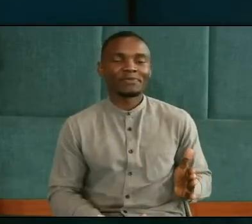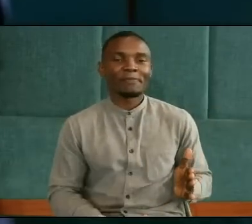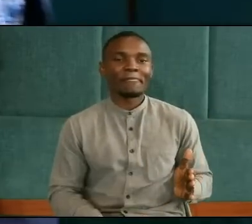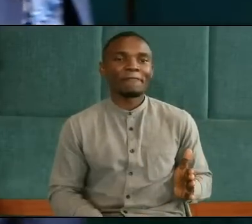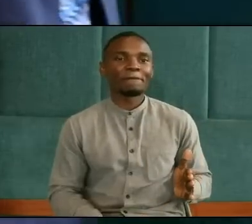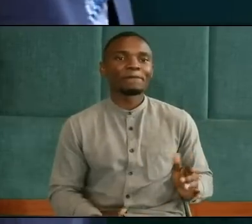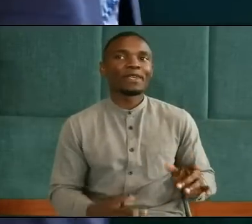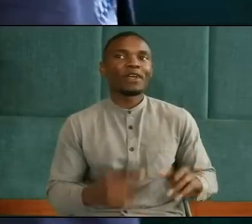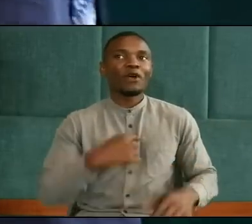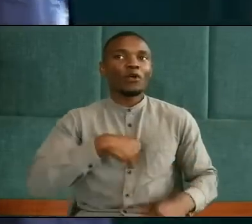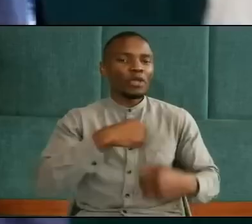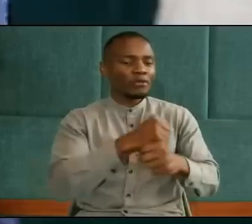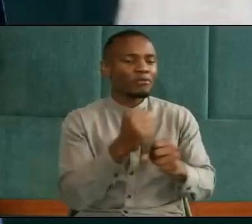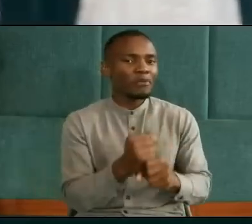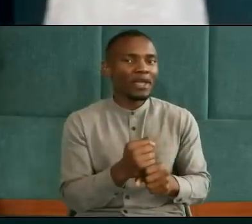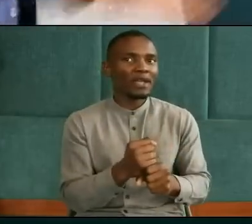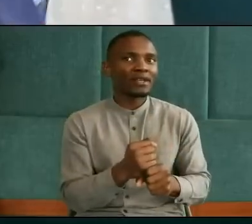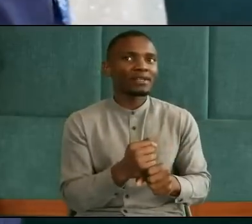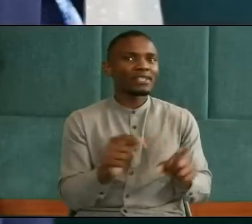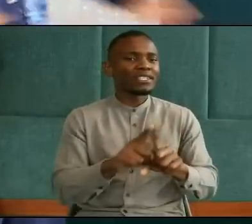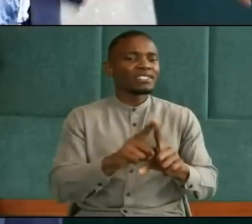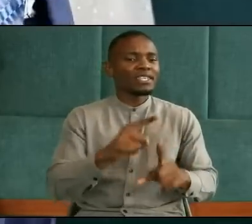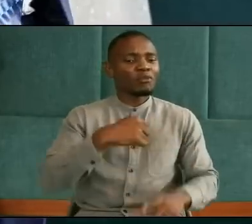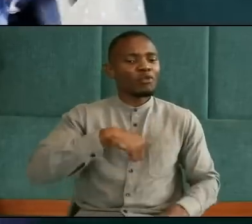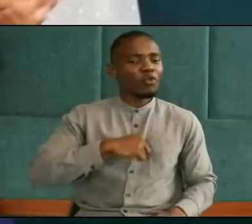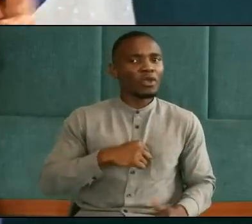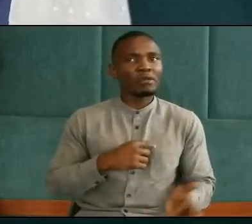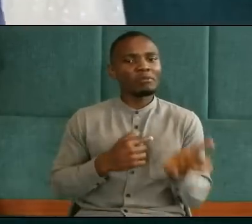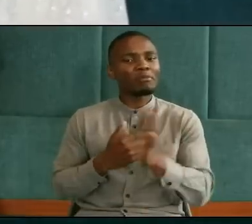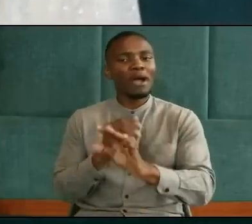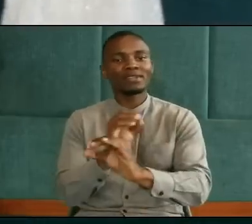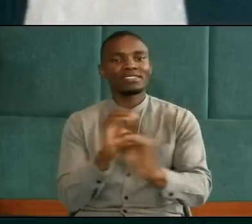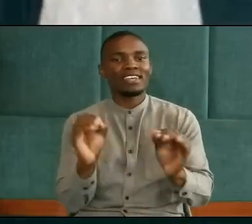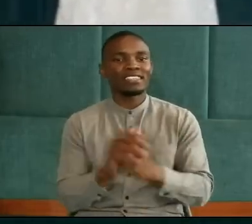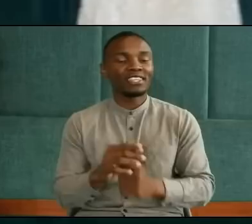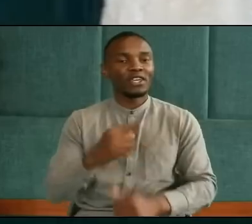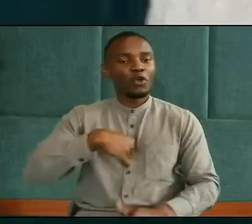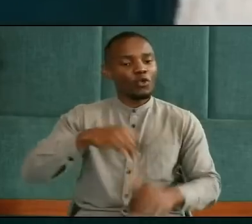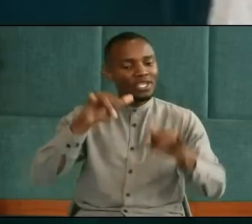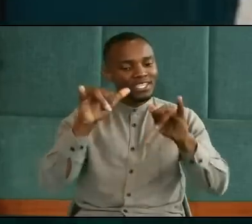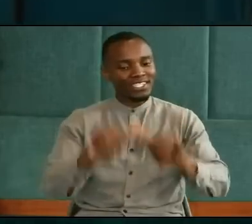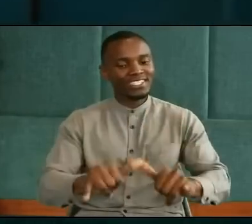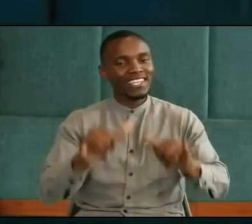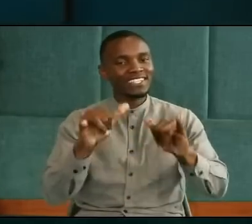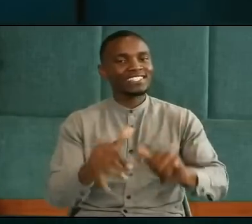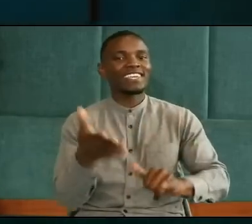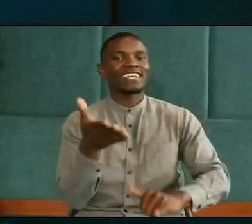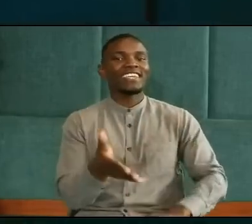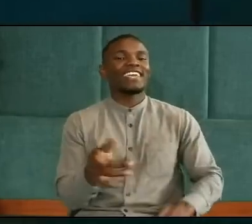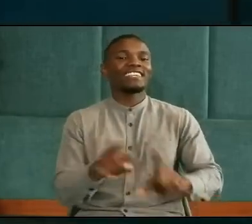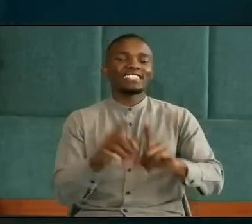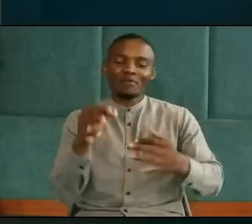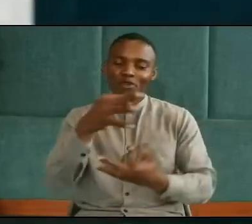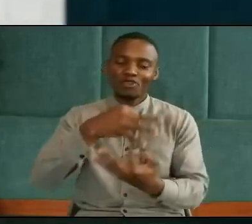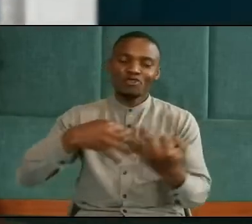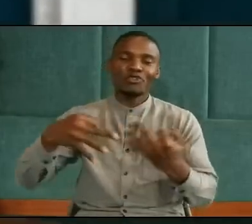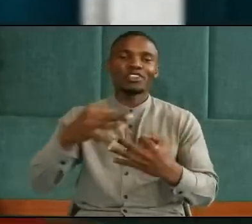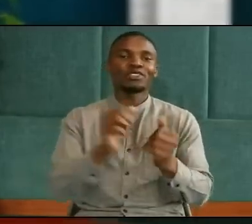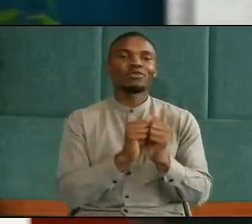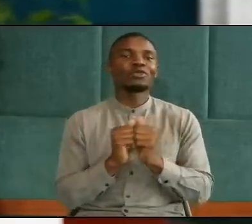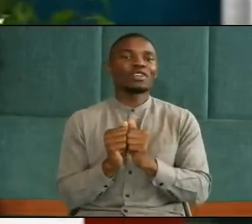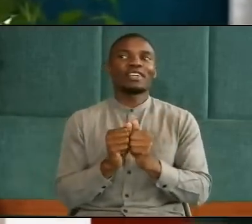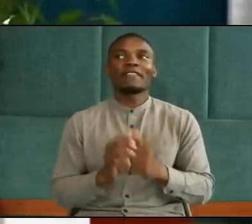Amen. Let us make three. Let us not go back down. Amen. Let us stay up here and fellowship.